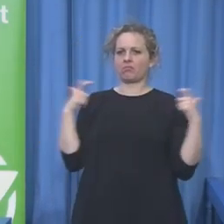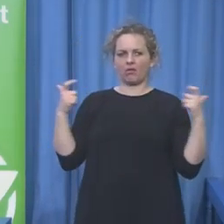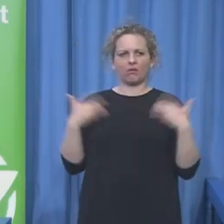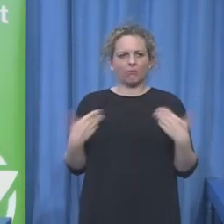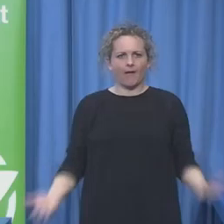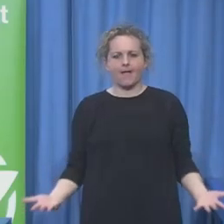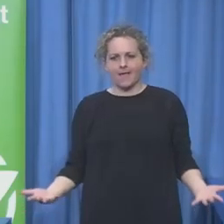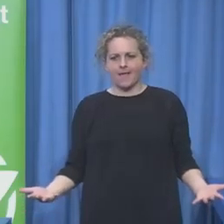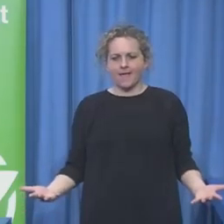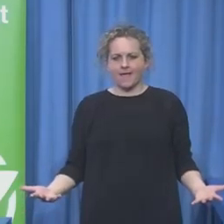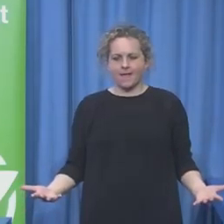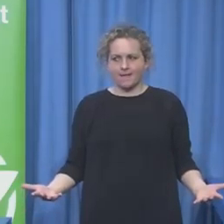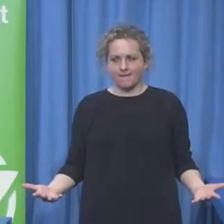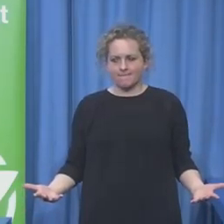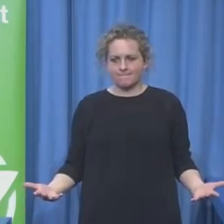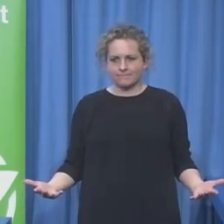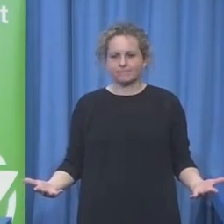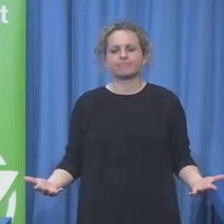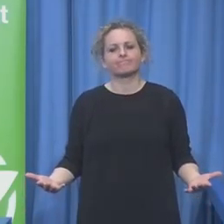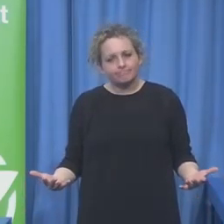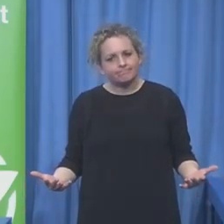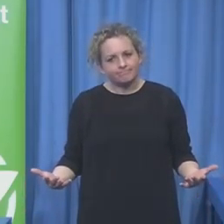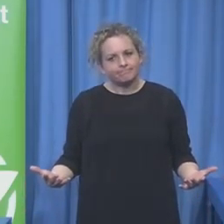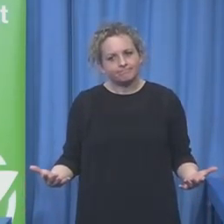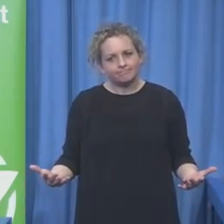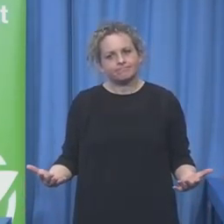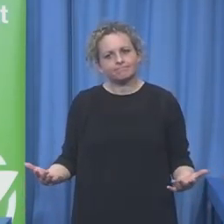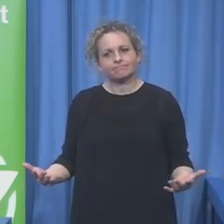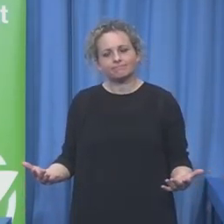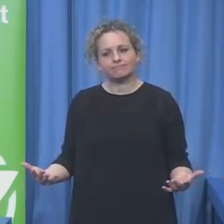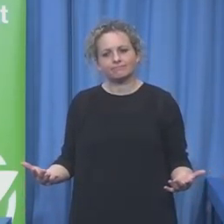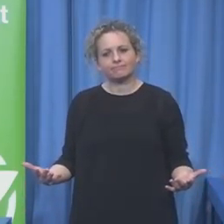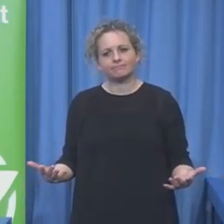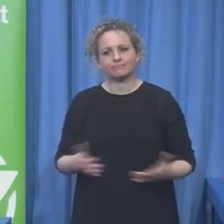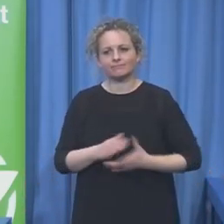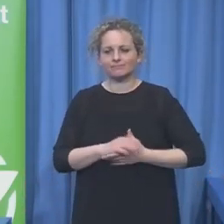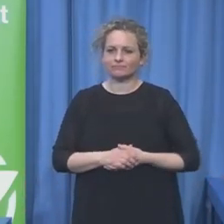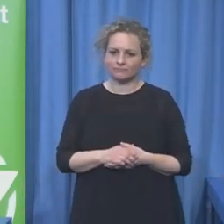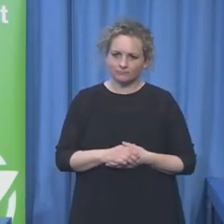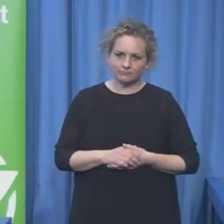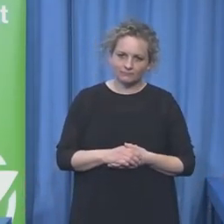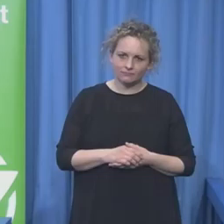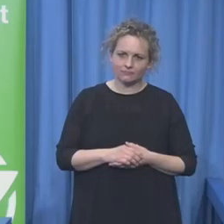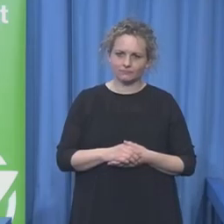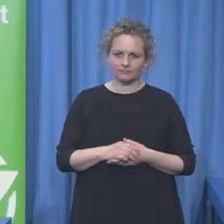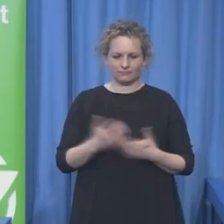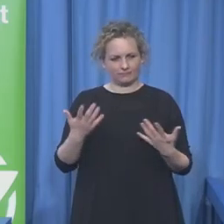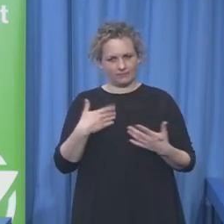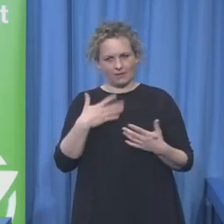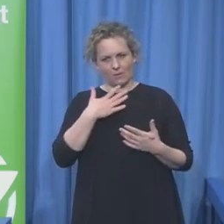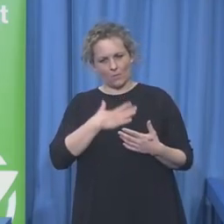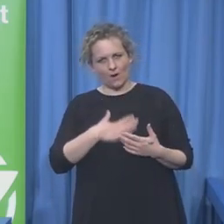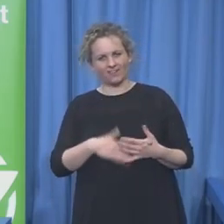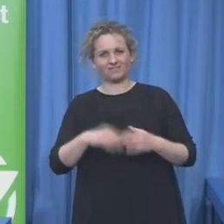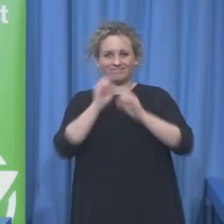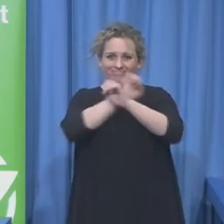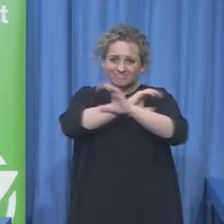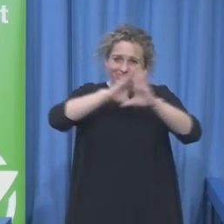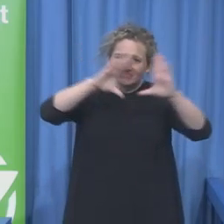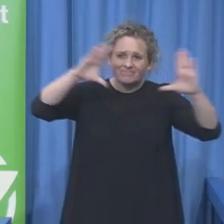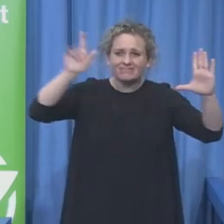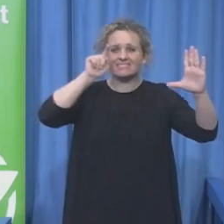It's really what we believe in. It's about the fact that the person-centered approach is our